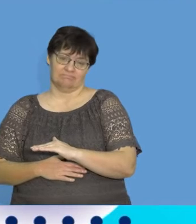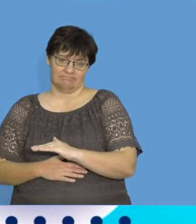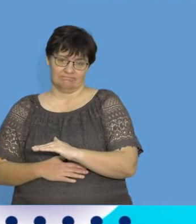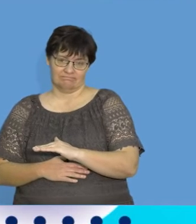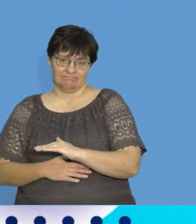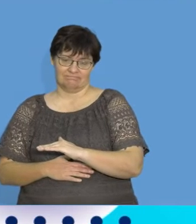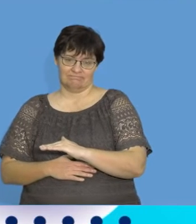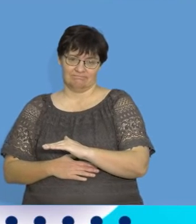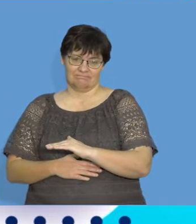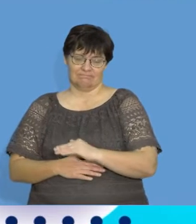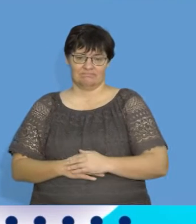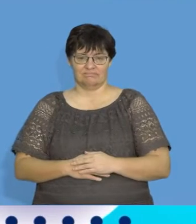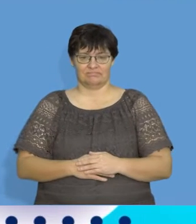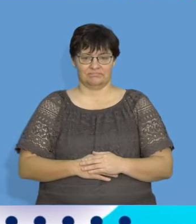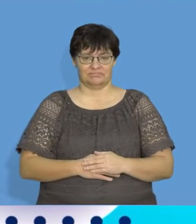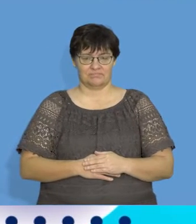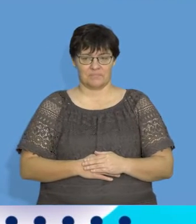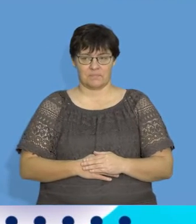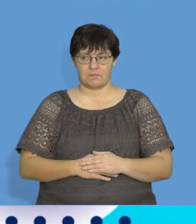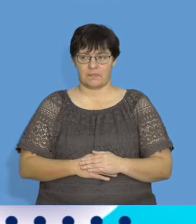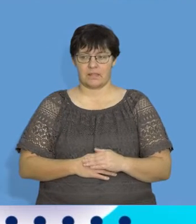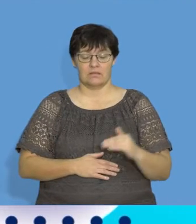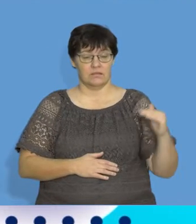And there it goes. It stops.